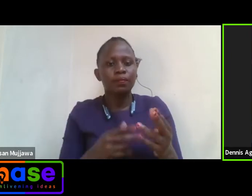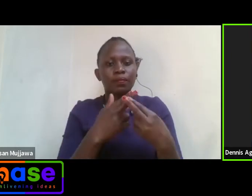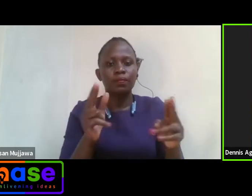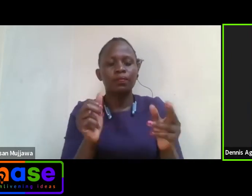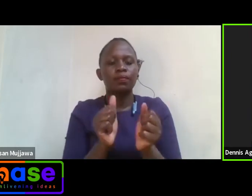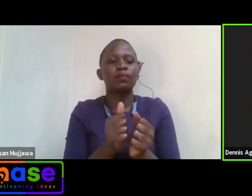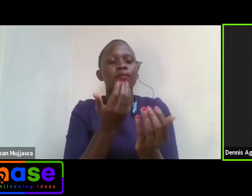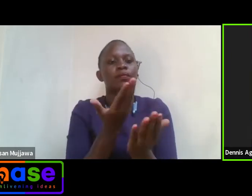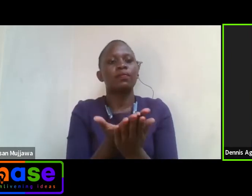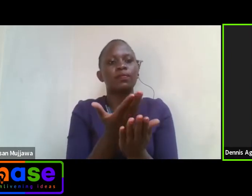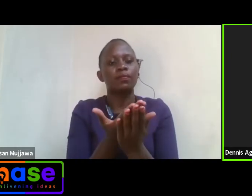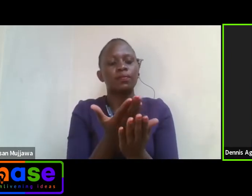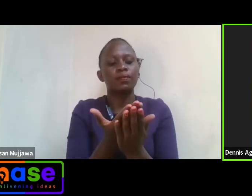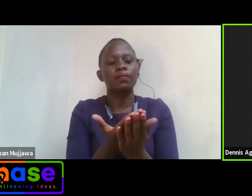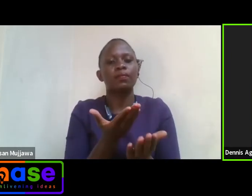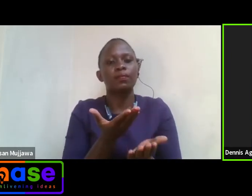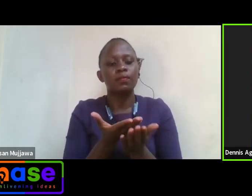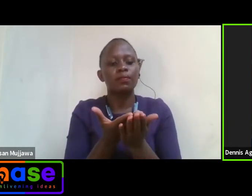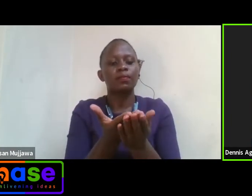haven't applied, please go to